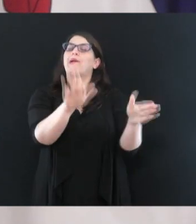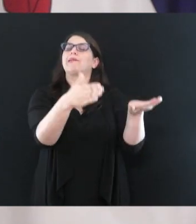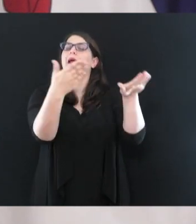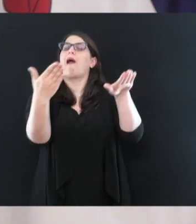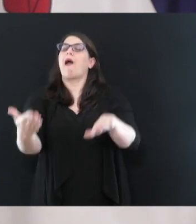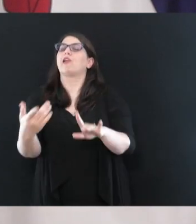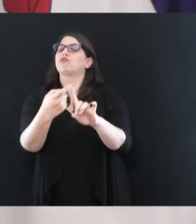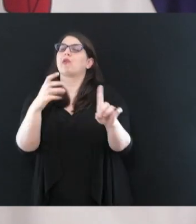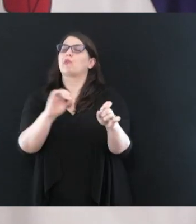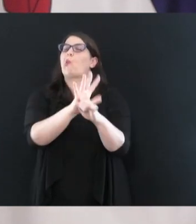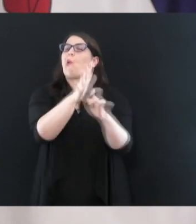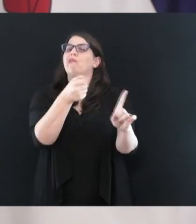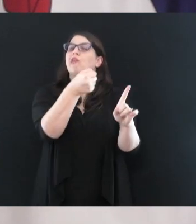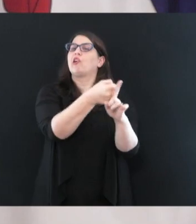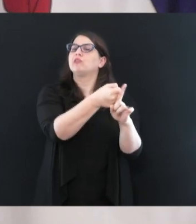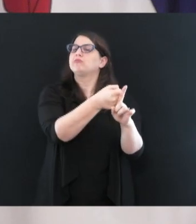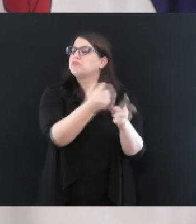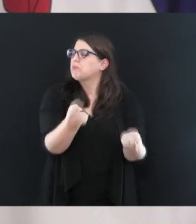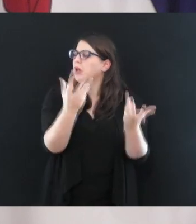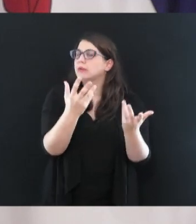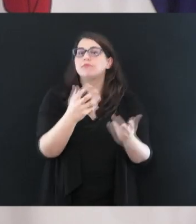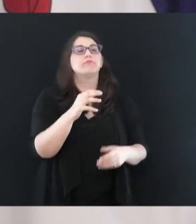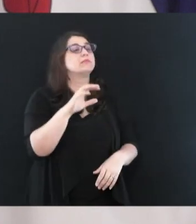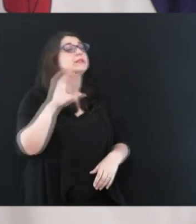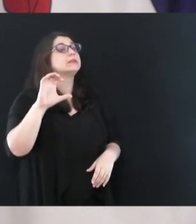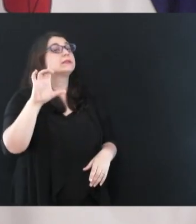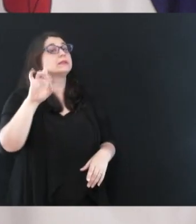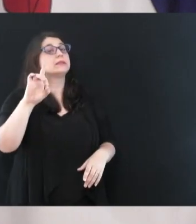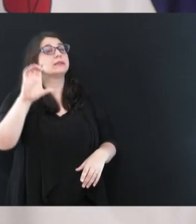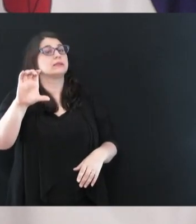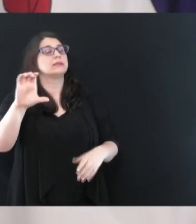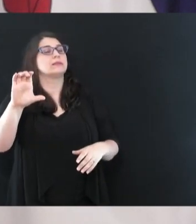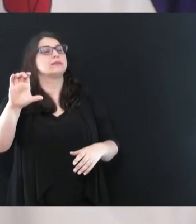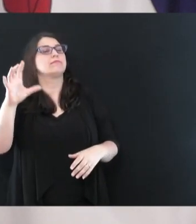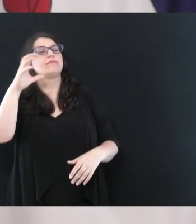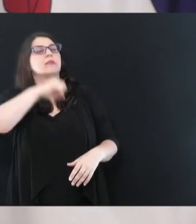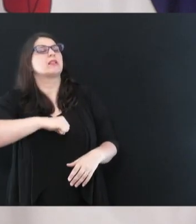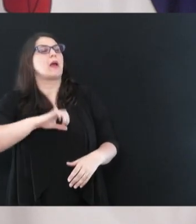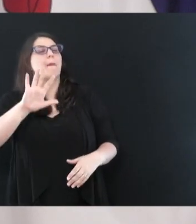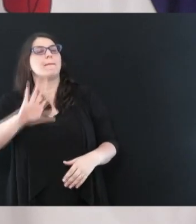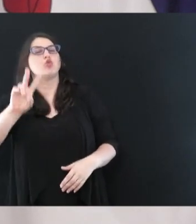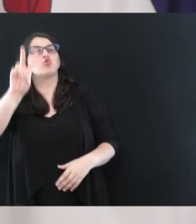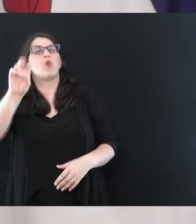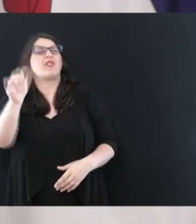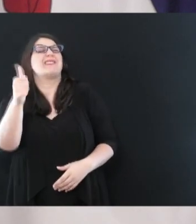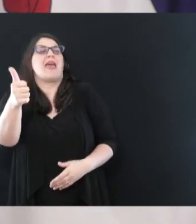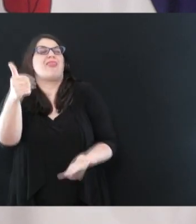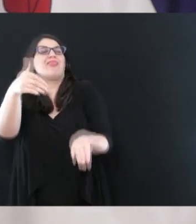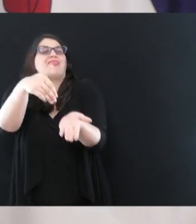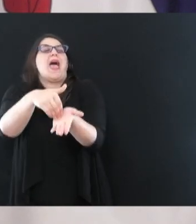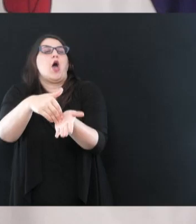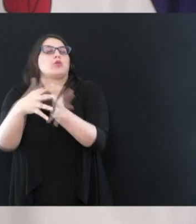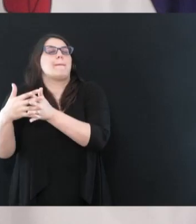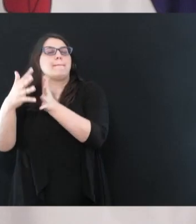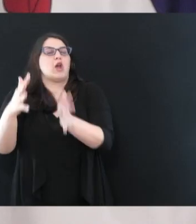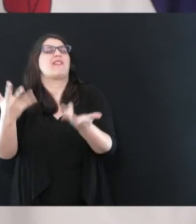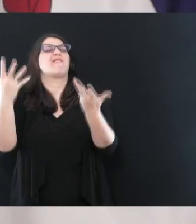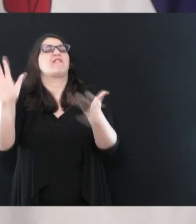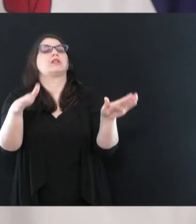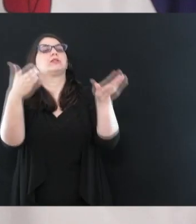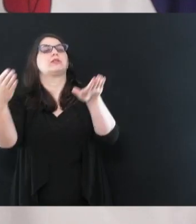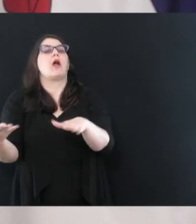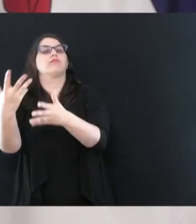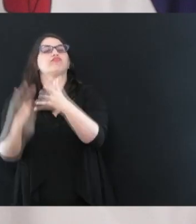disease? The CDC estimates that about 210,000 Americans have died thus far because of the coronavirus